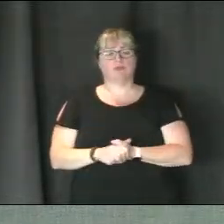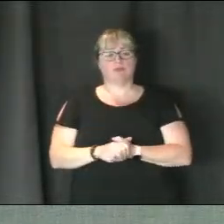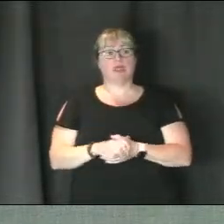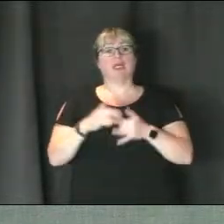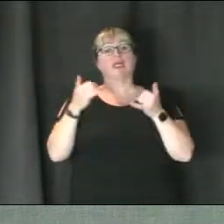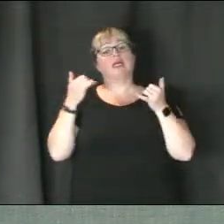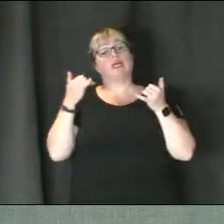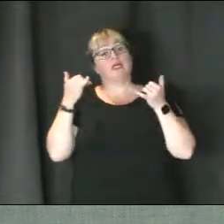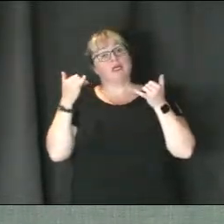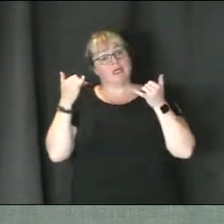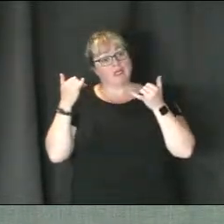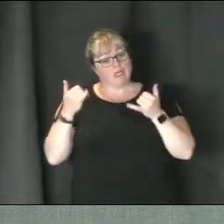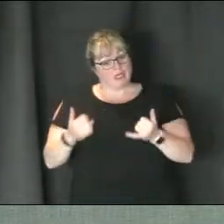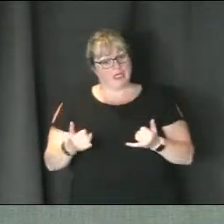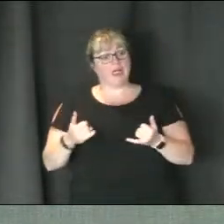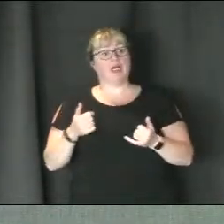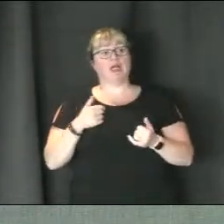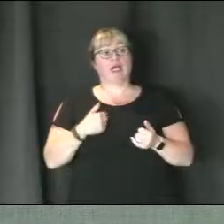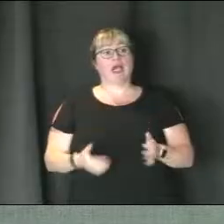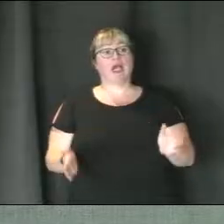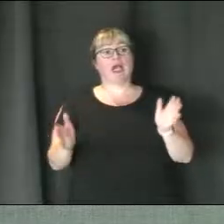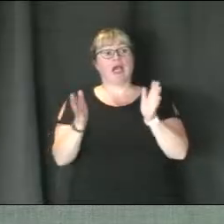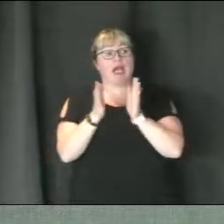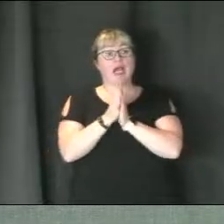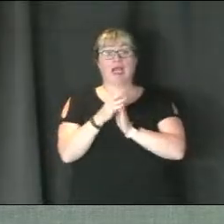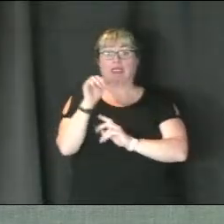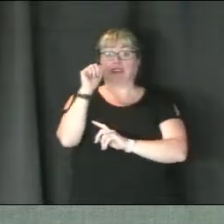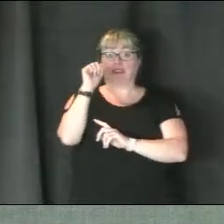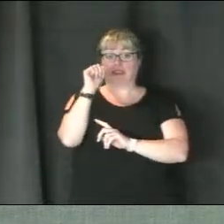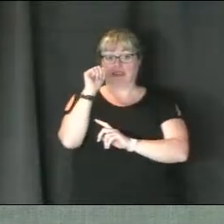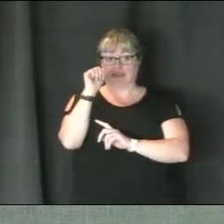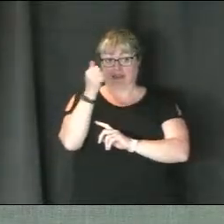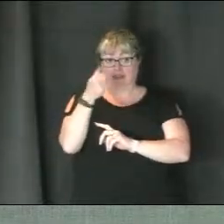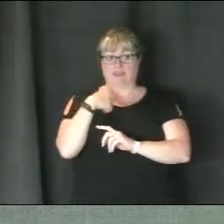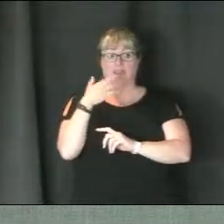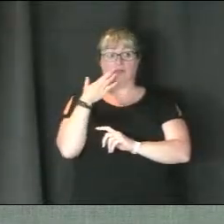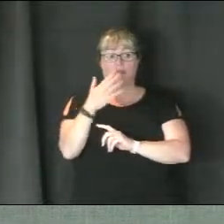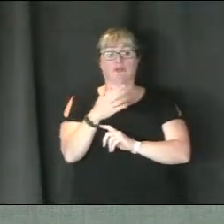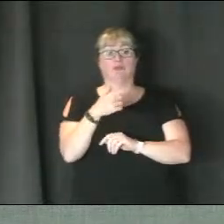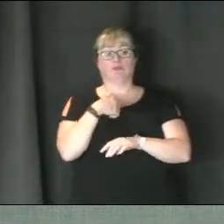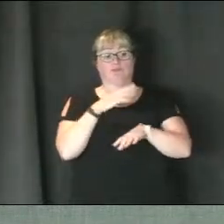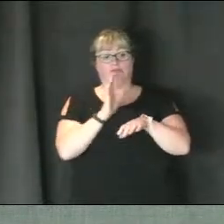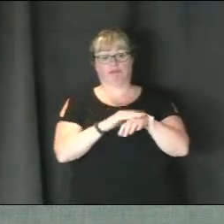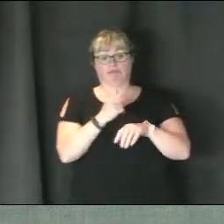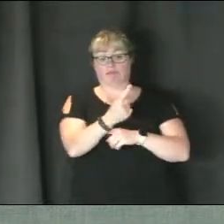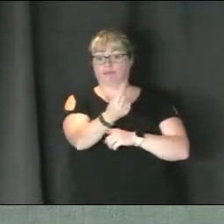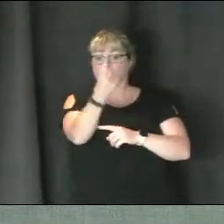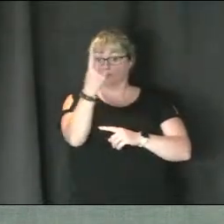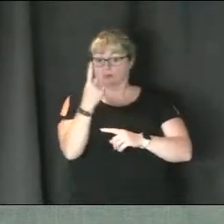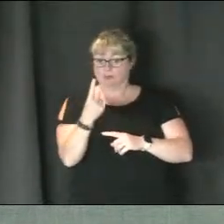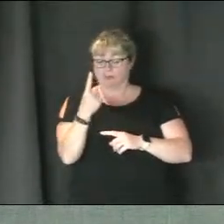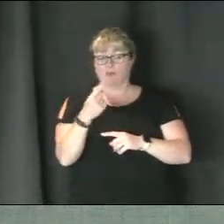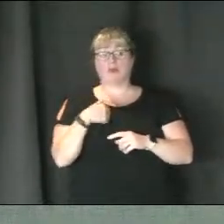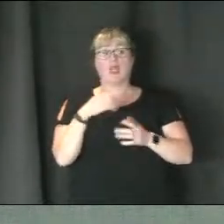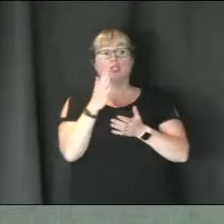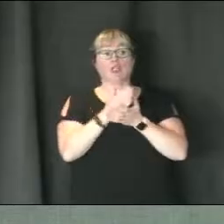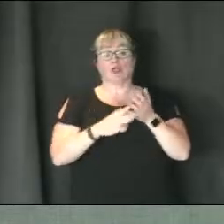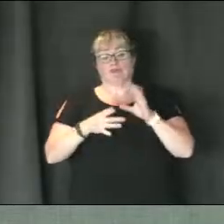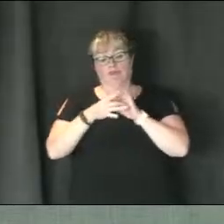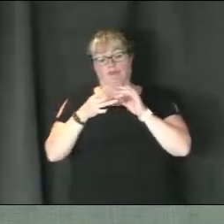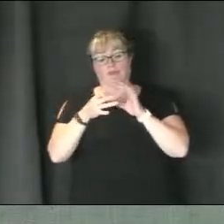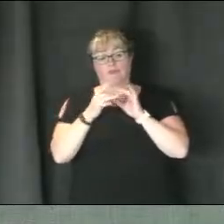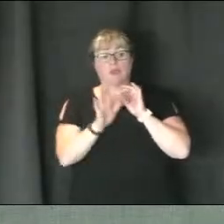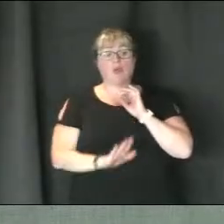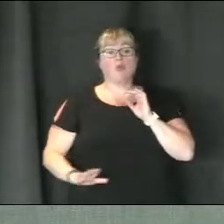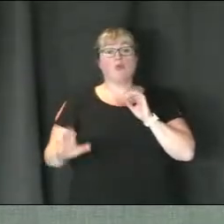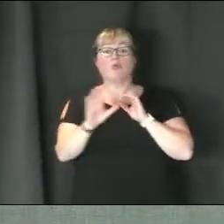said that, I would ask the recipients to come up one by one to the microphone here on my left, and I'll read some highlights from their